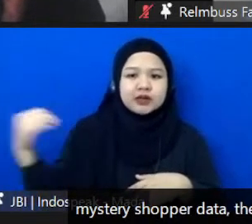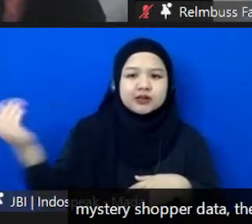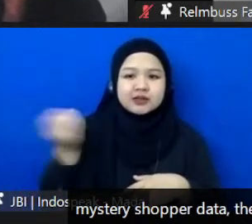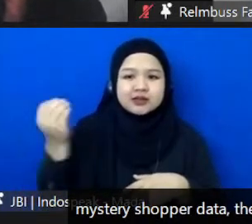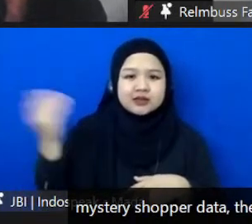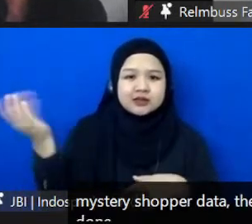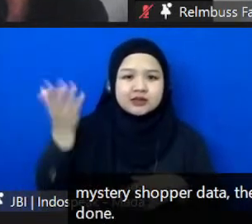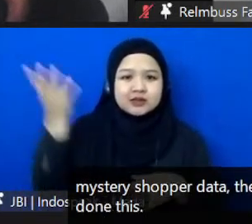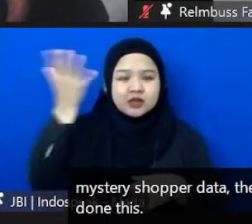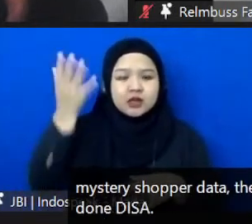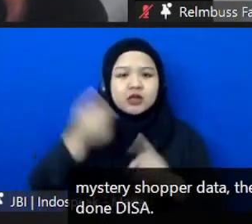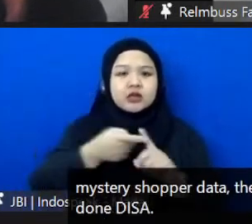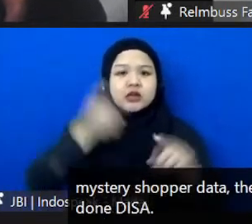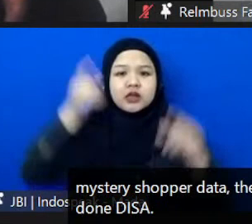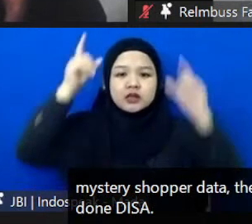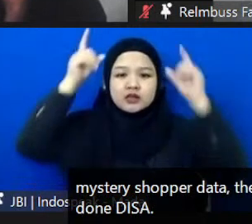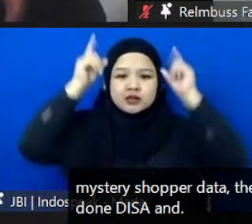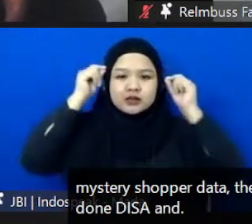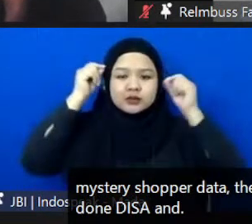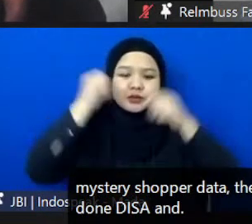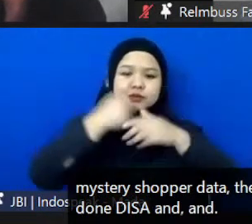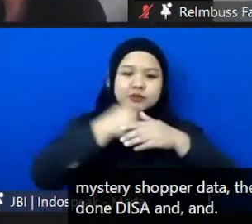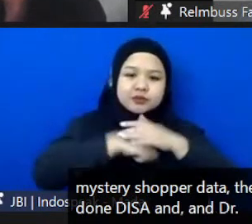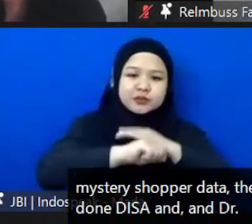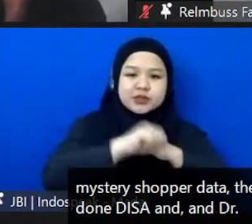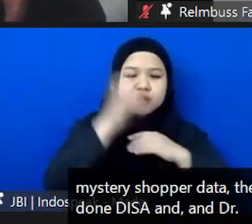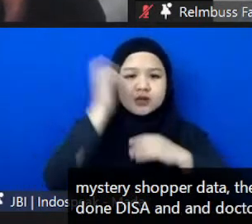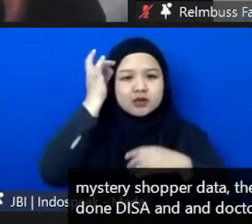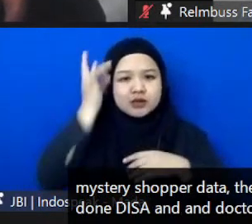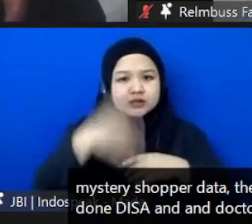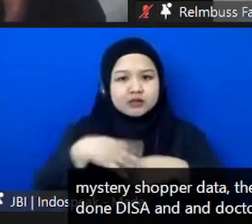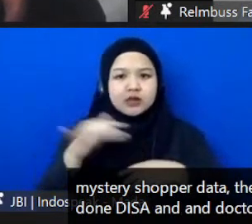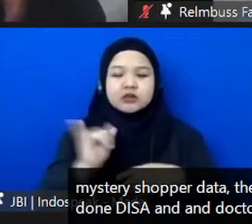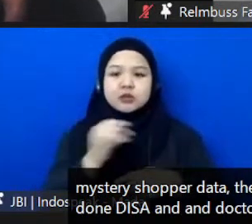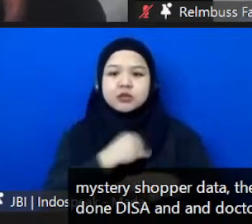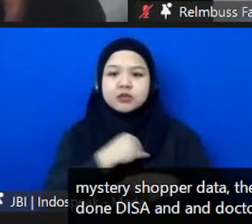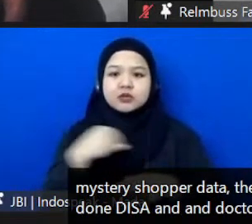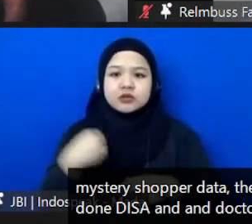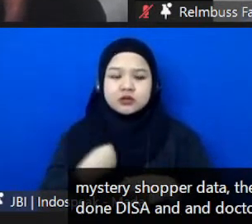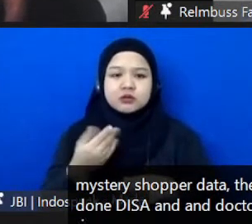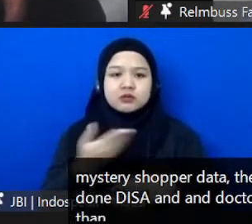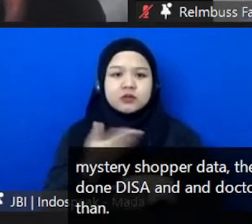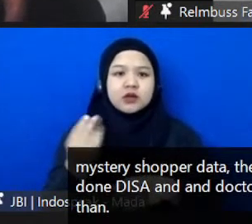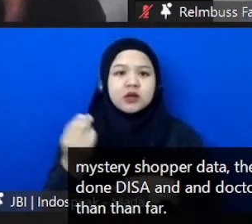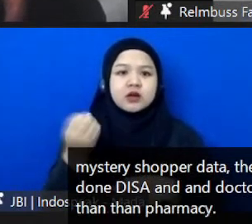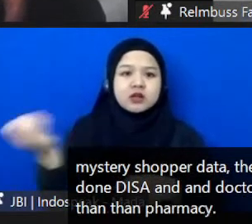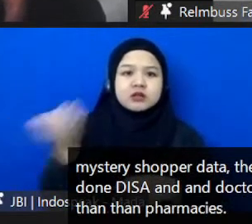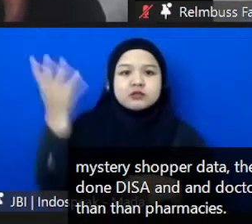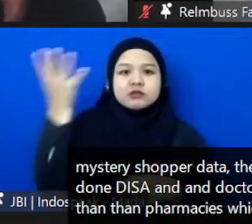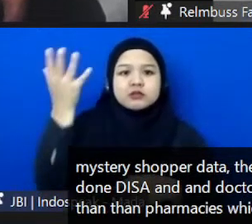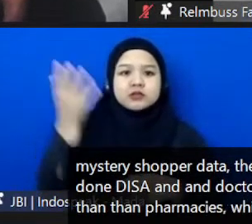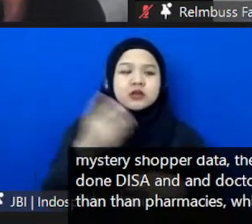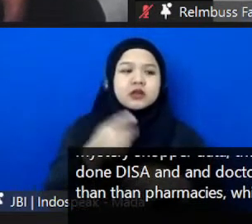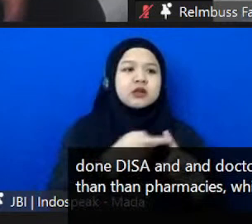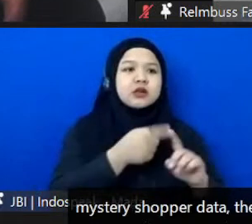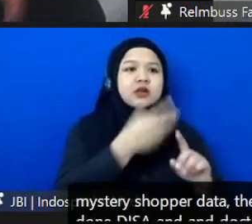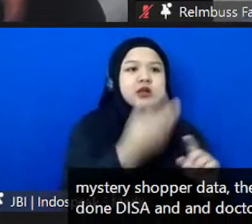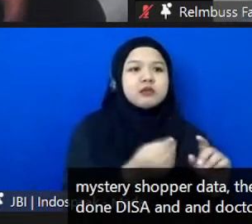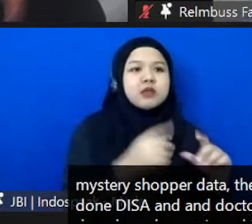Bidan Desa and doctors. So they were charging more than pharmacies, which is also a bit of